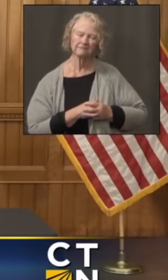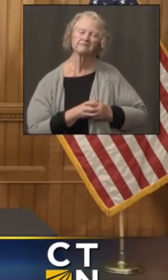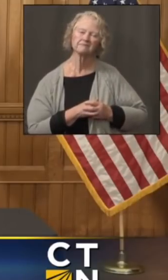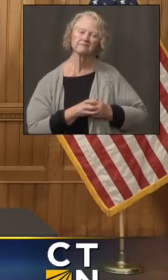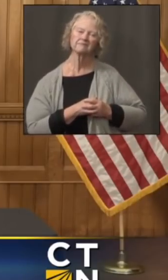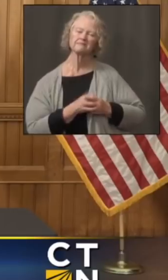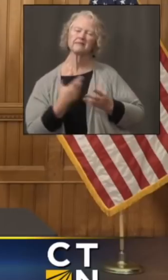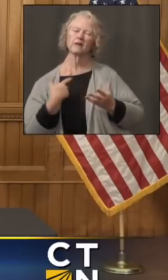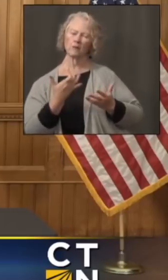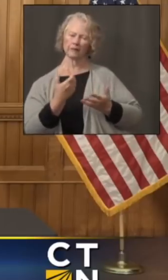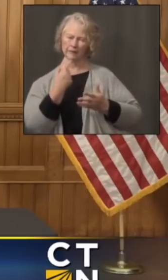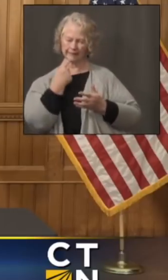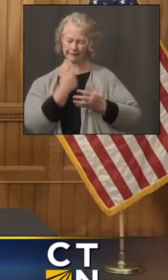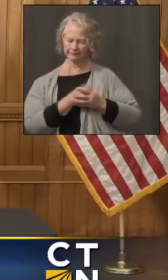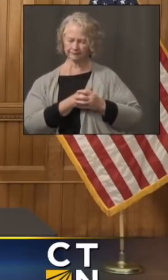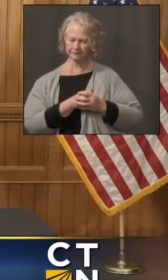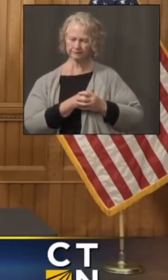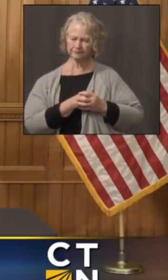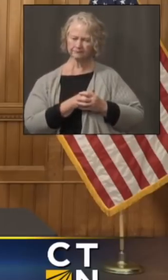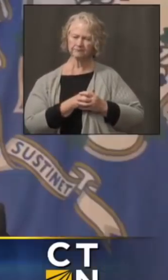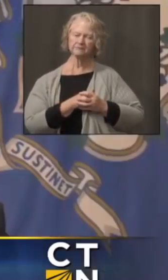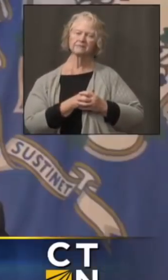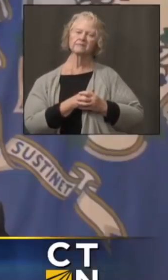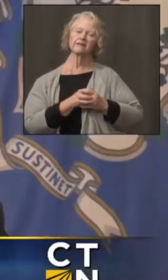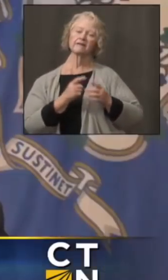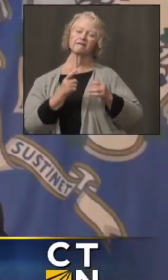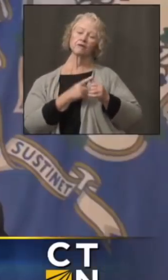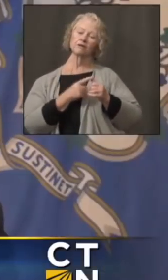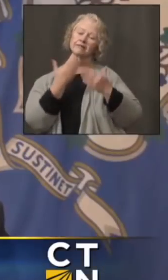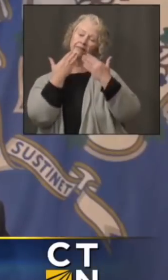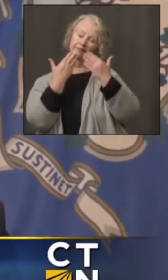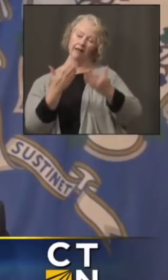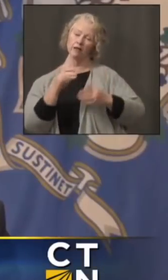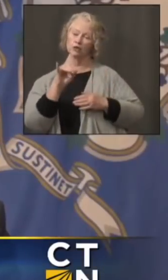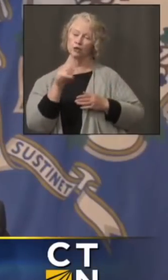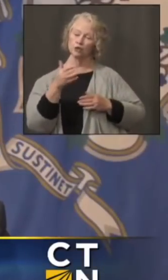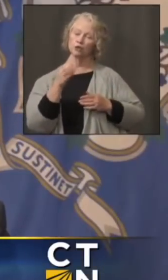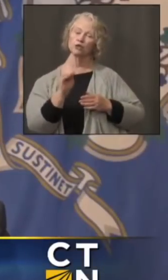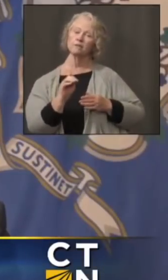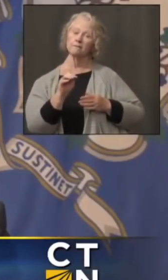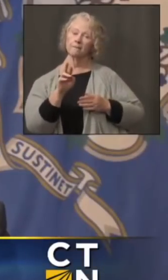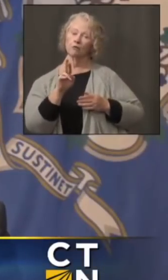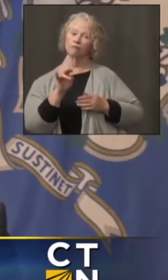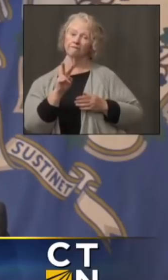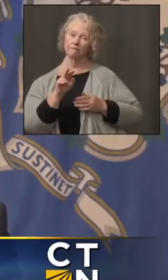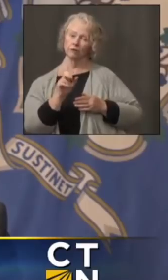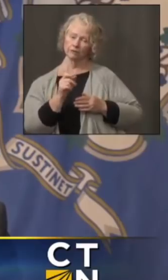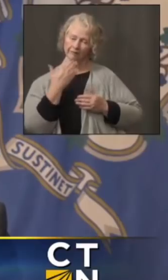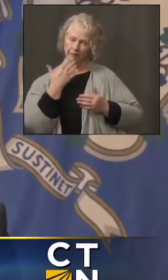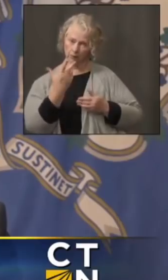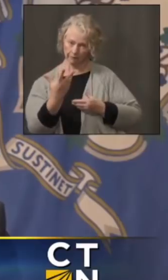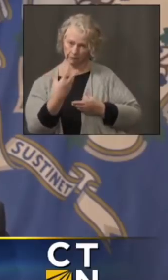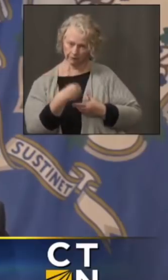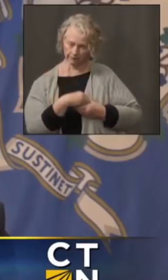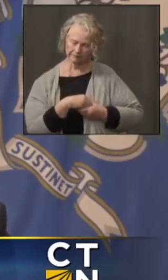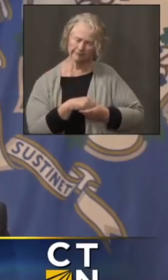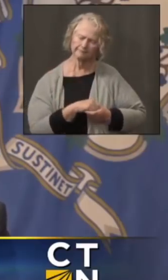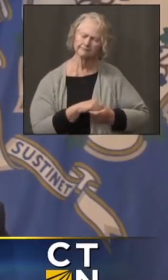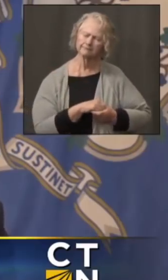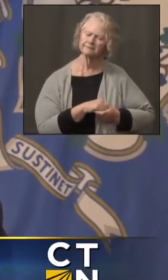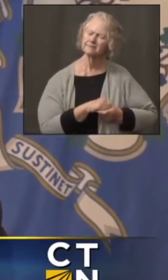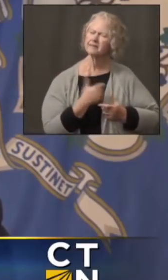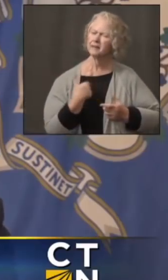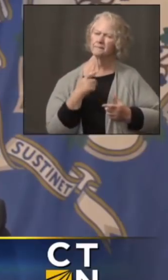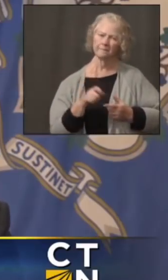Let me just say, first of all, to Jim Rivers, thank you. Thank you for participating. And I got to